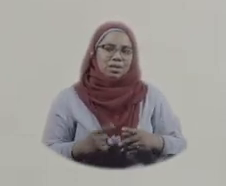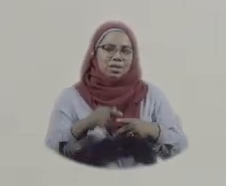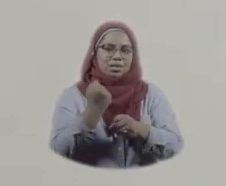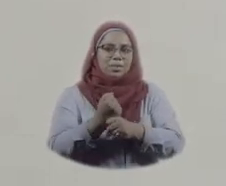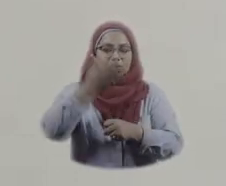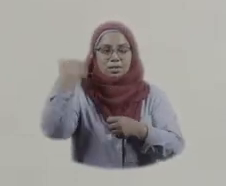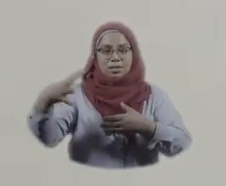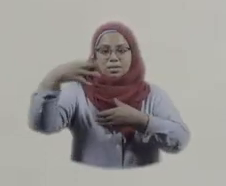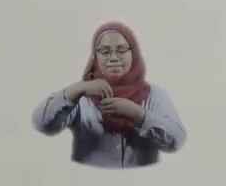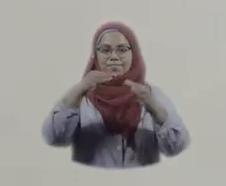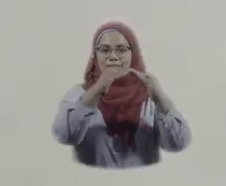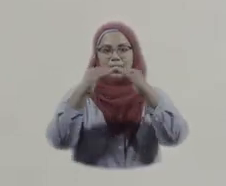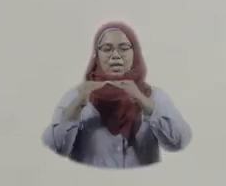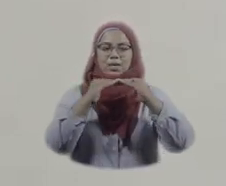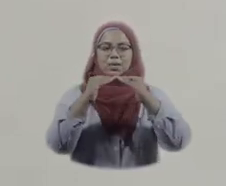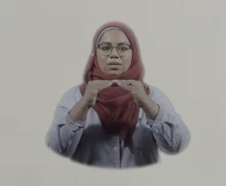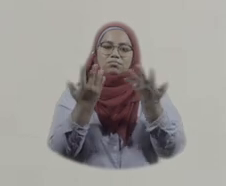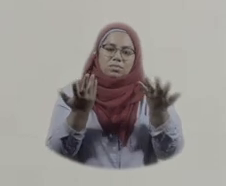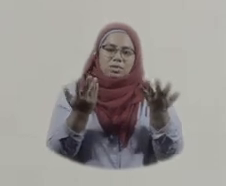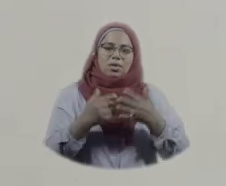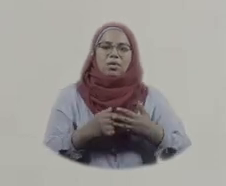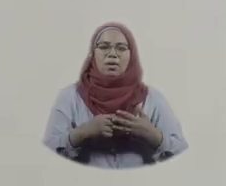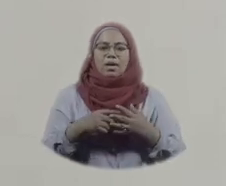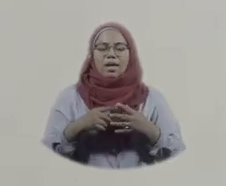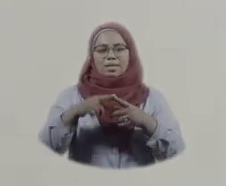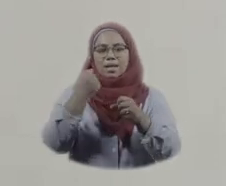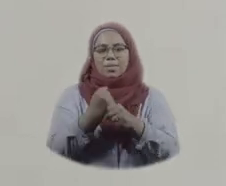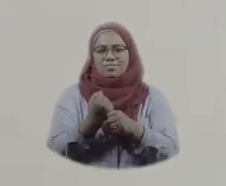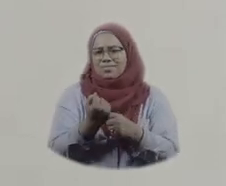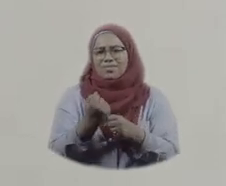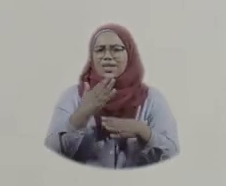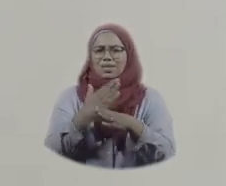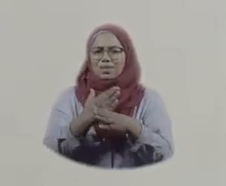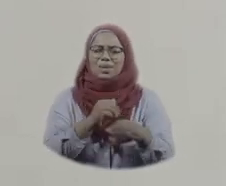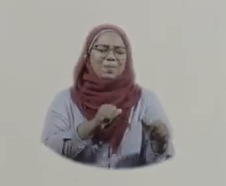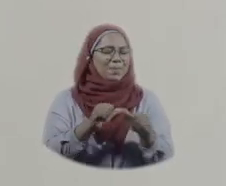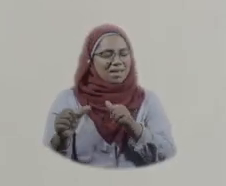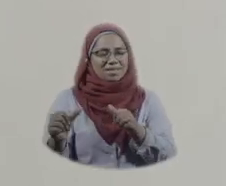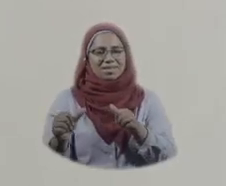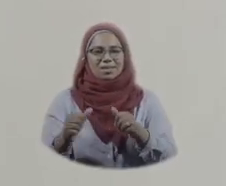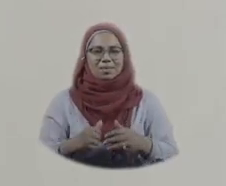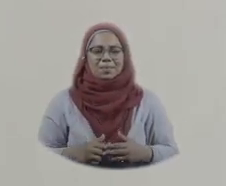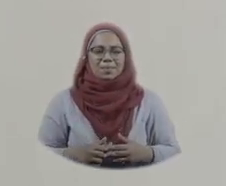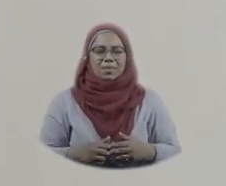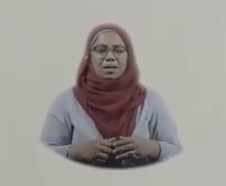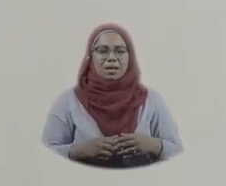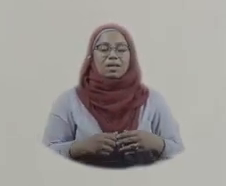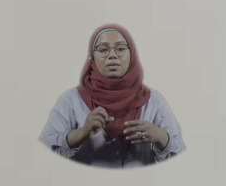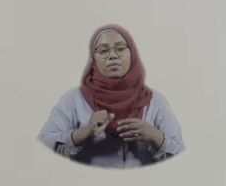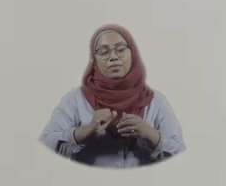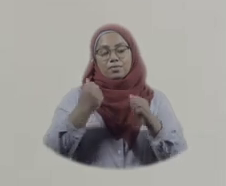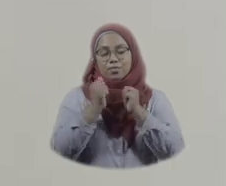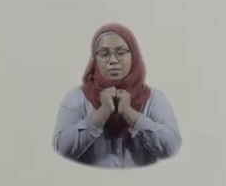bavar kuran the genders with so that we can get the most out of whatever we are doing. Be it any career,